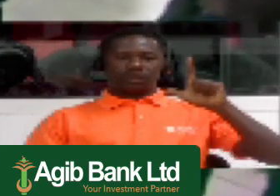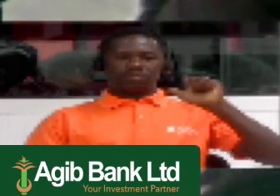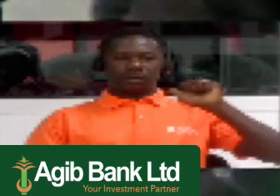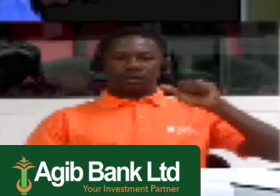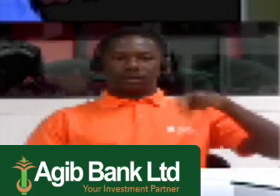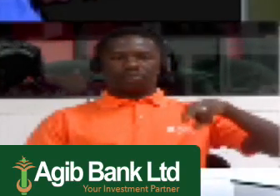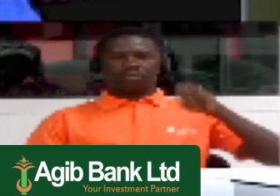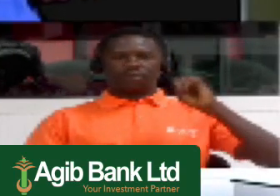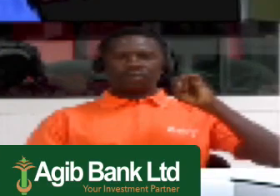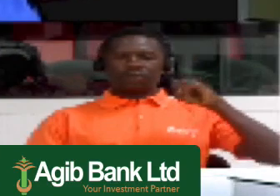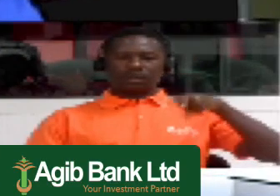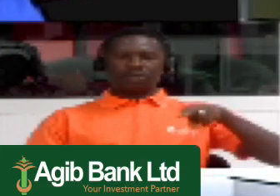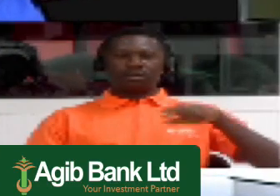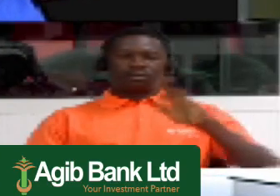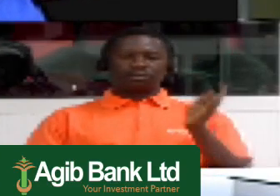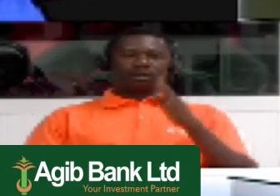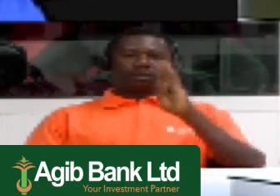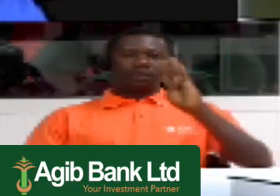I, Lamin Badjie,